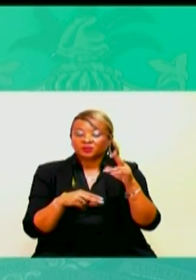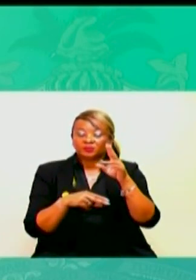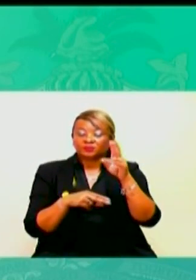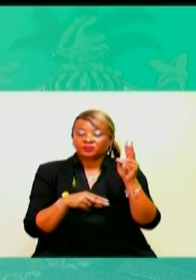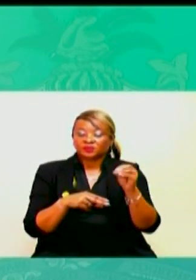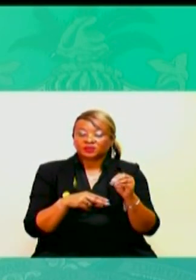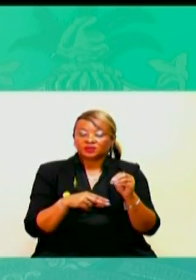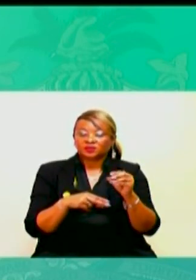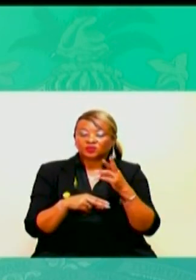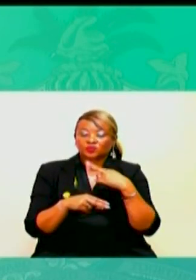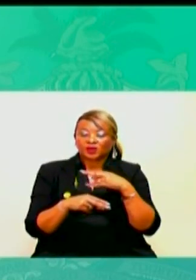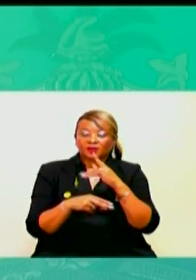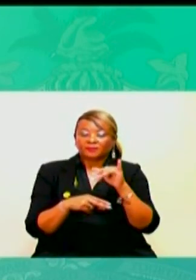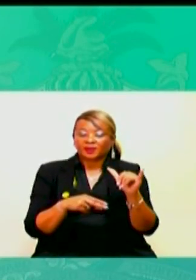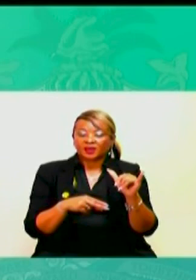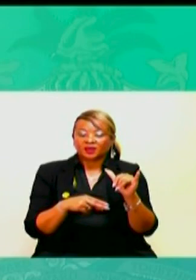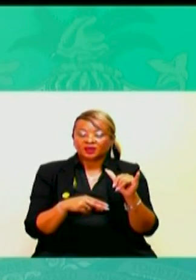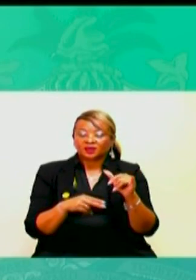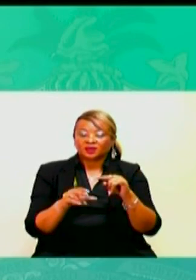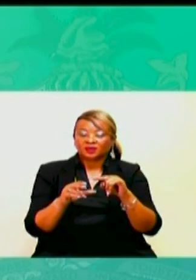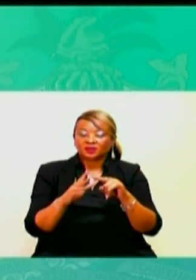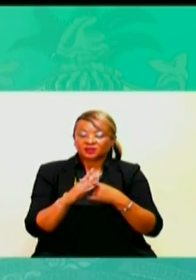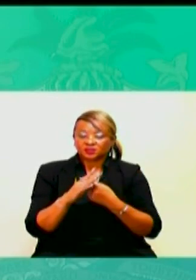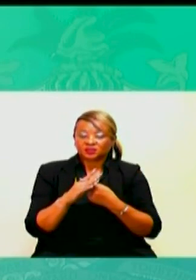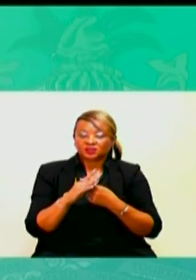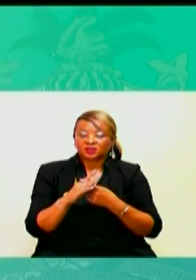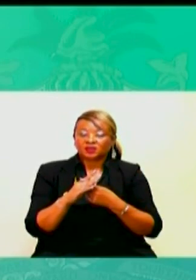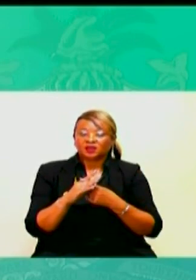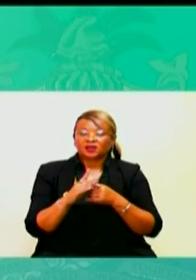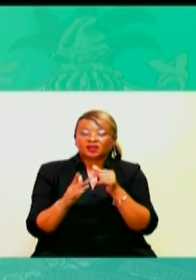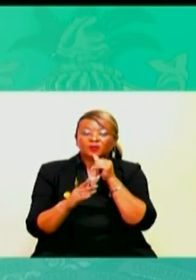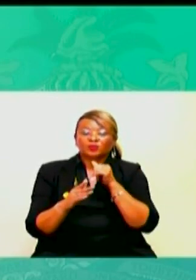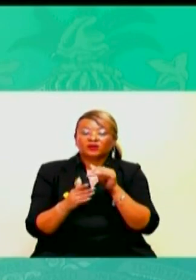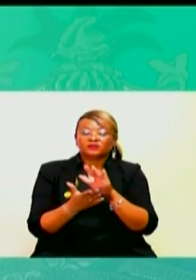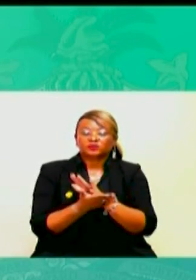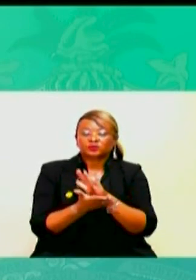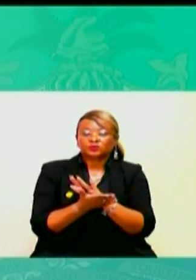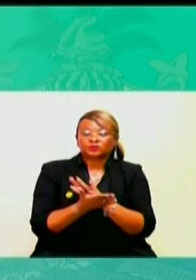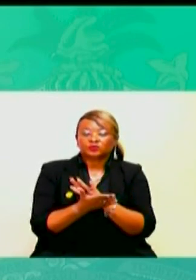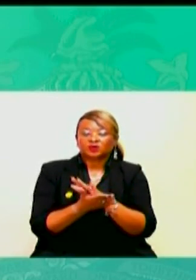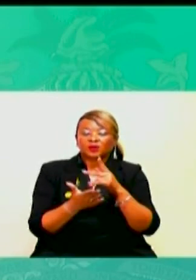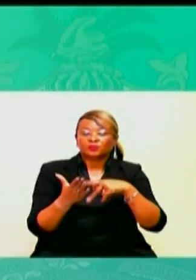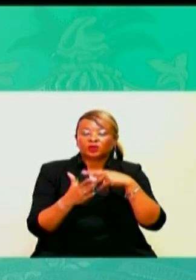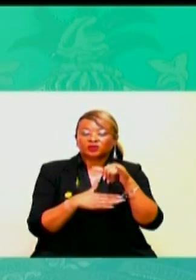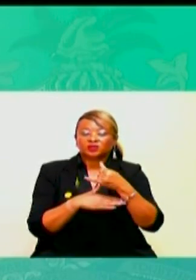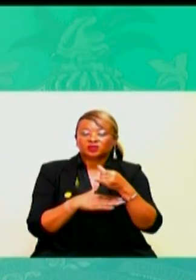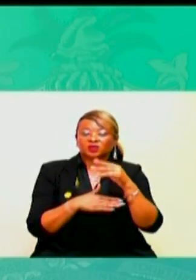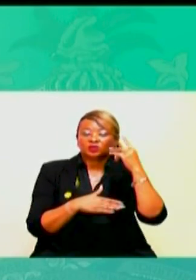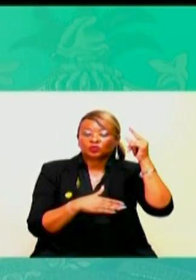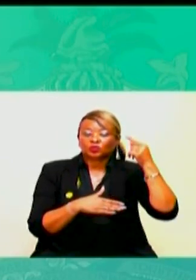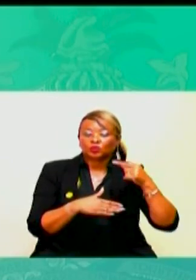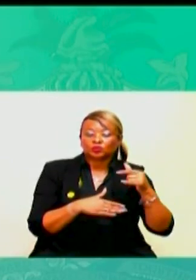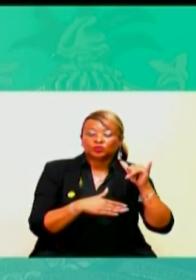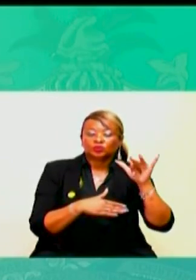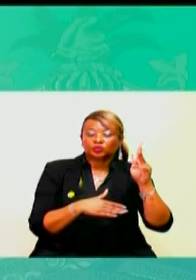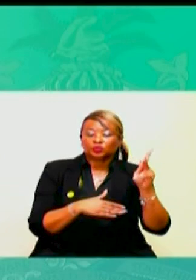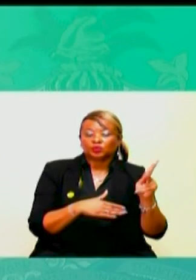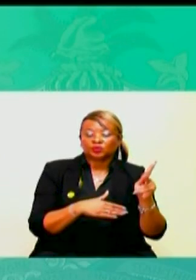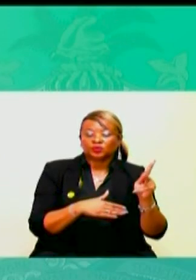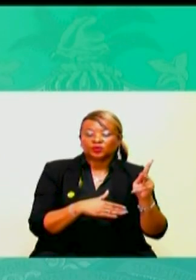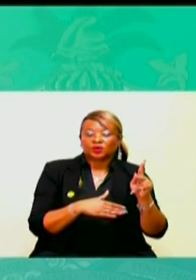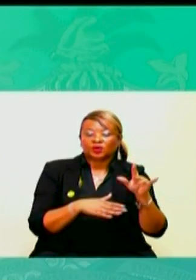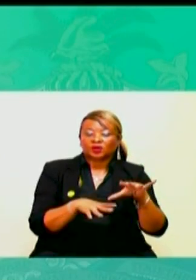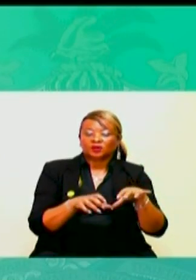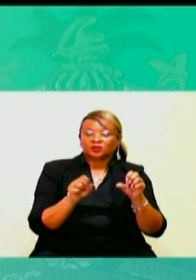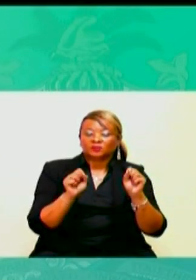and Red Bay initiative operating in our primary schools very soon, and projects like the Golden Yolk Egg production